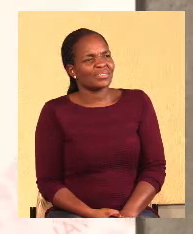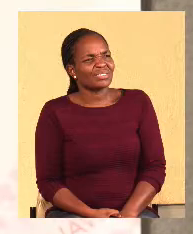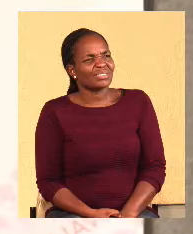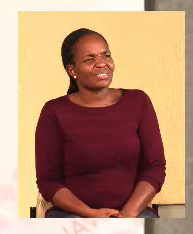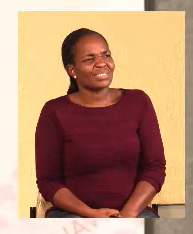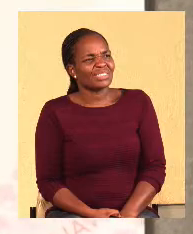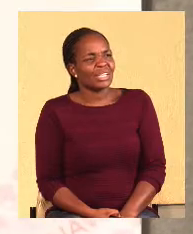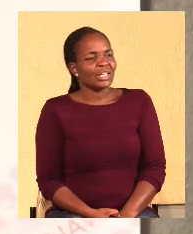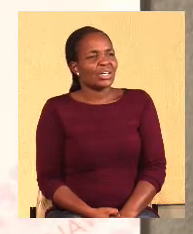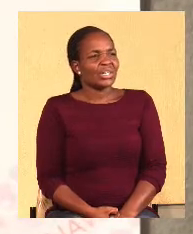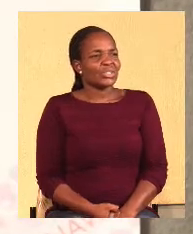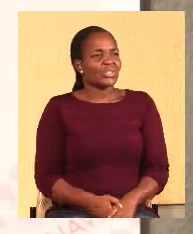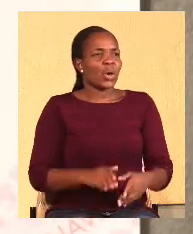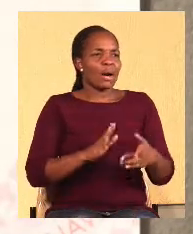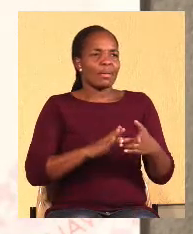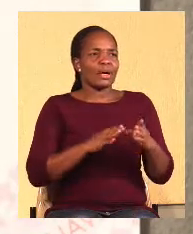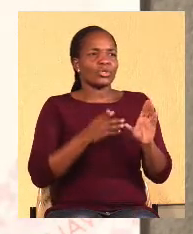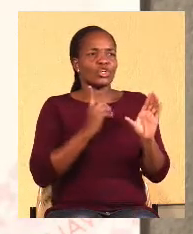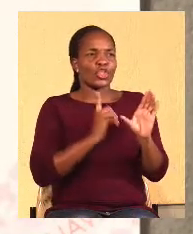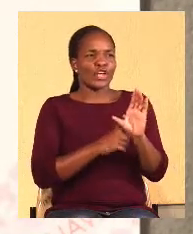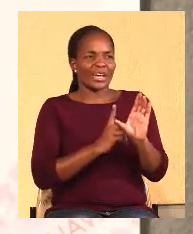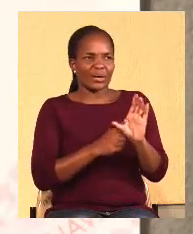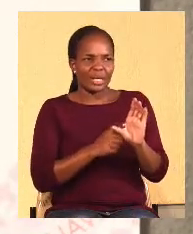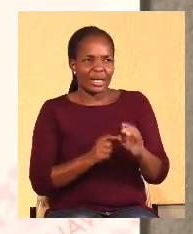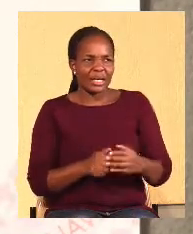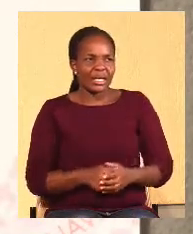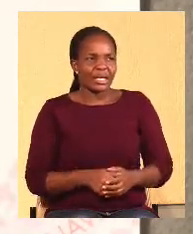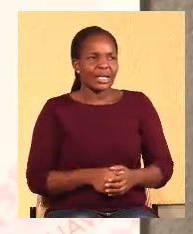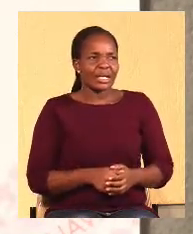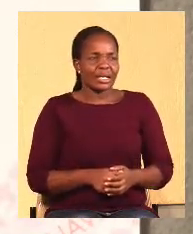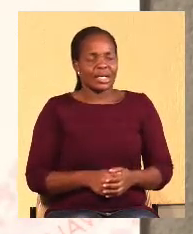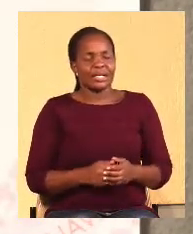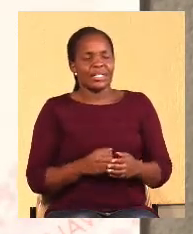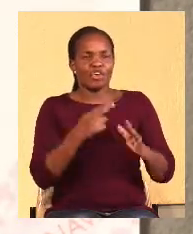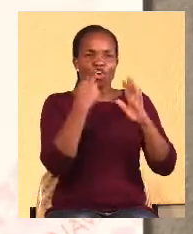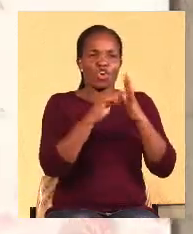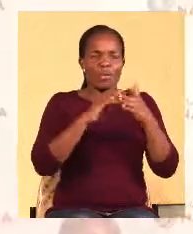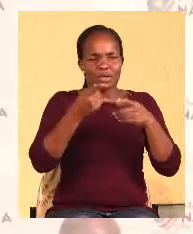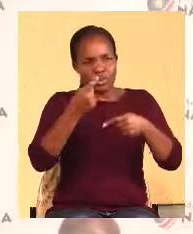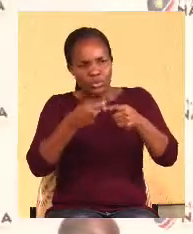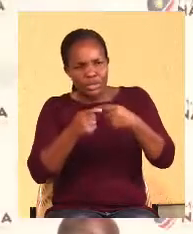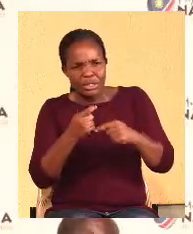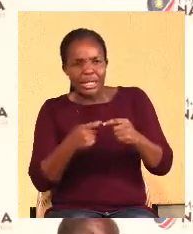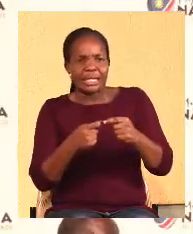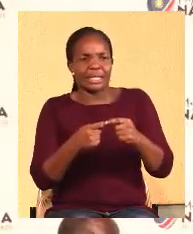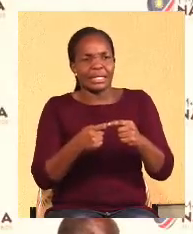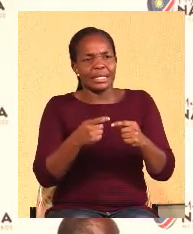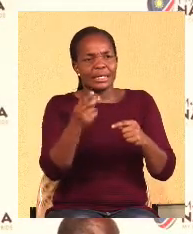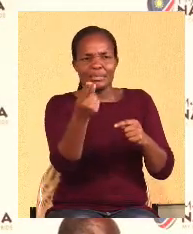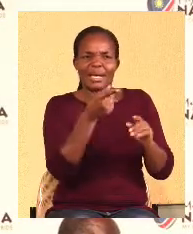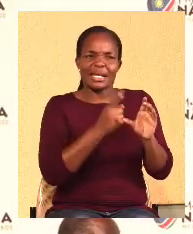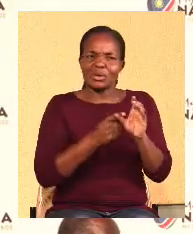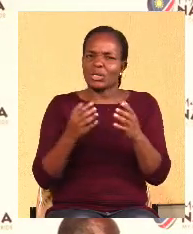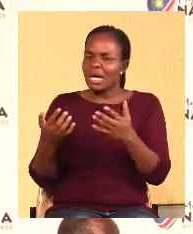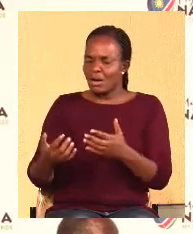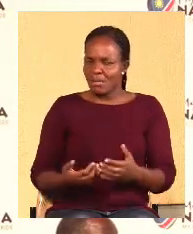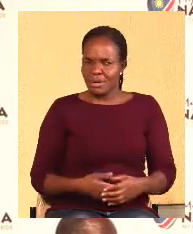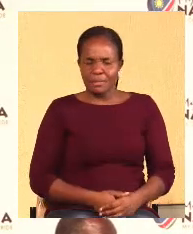liquor in terms of, and also the prohibition in terms of selling and purchasing? Okay, very well. So John, I'm going to speak to the